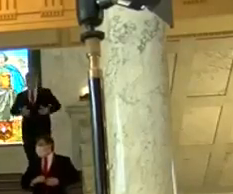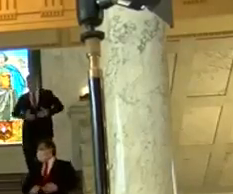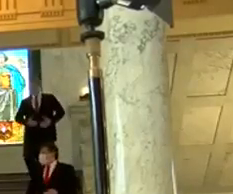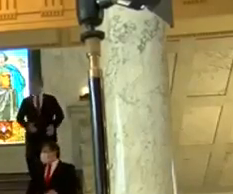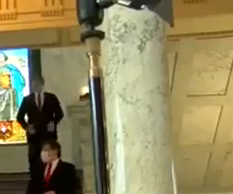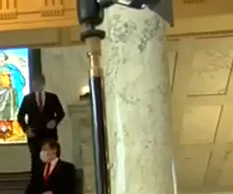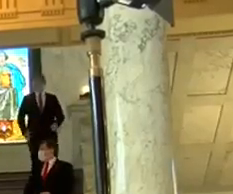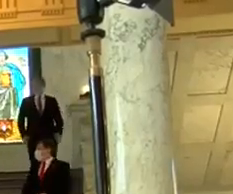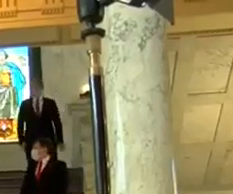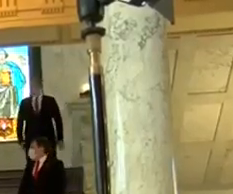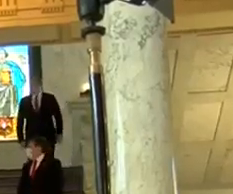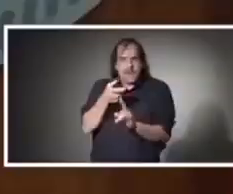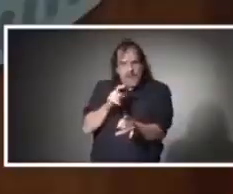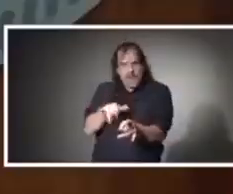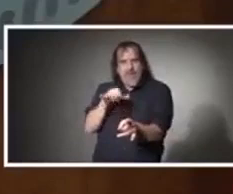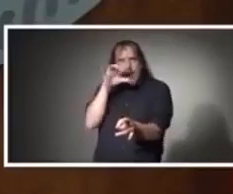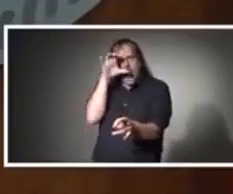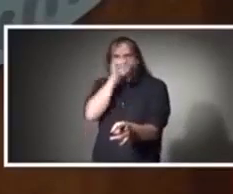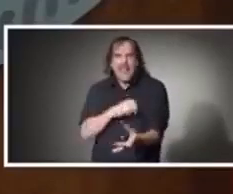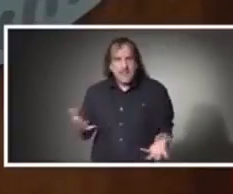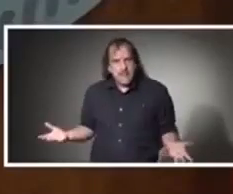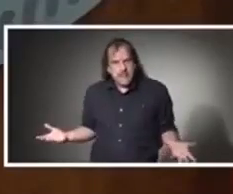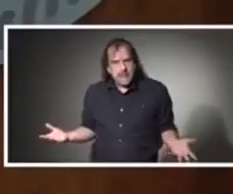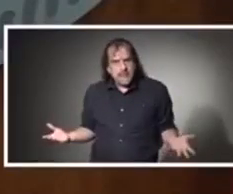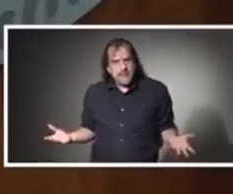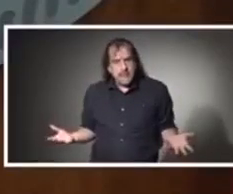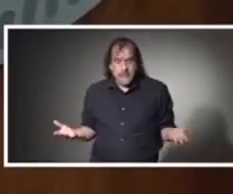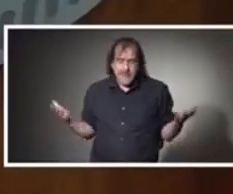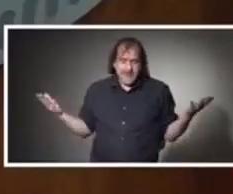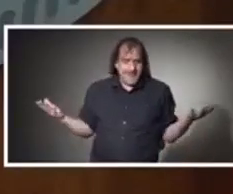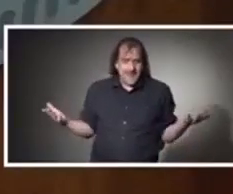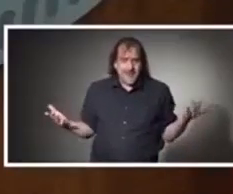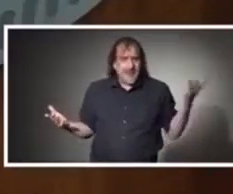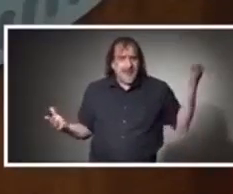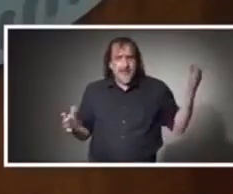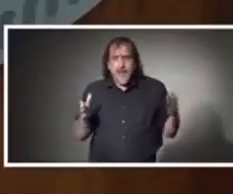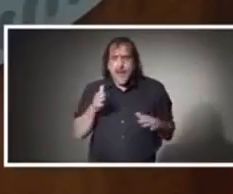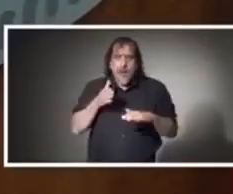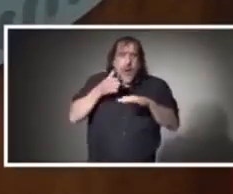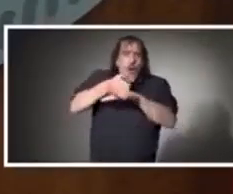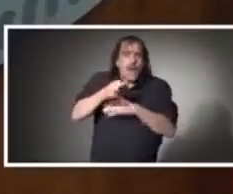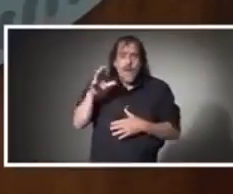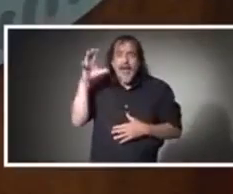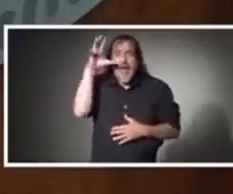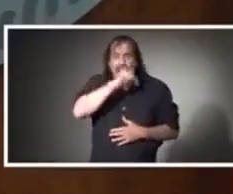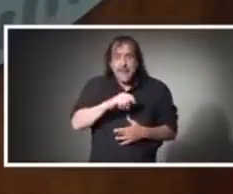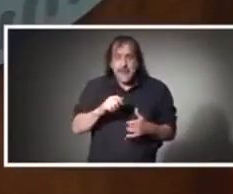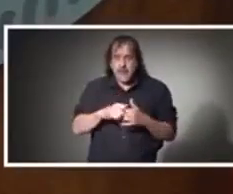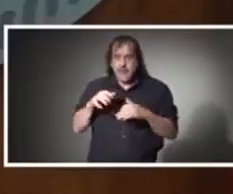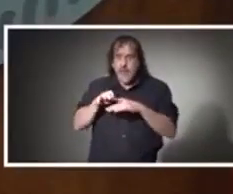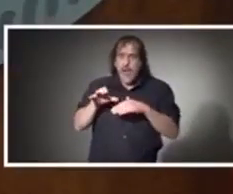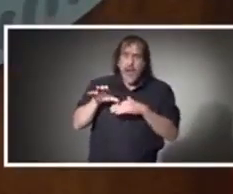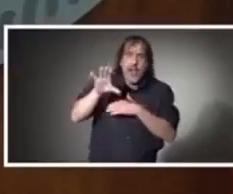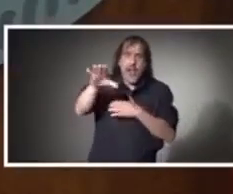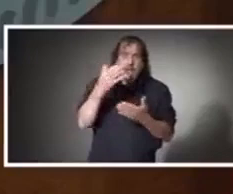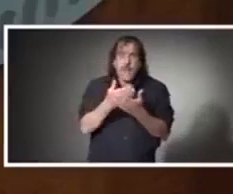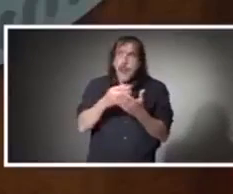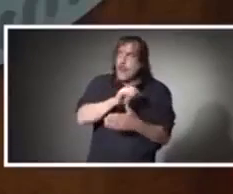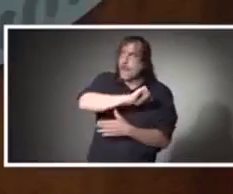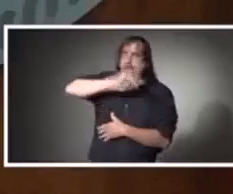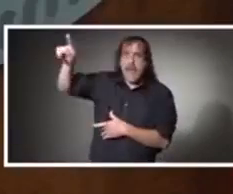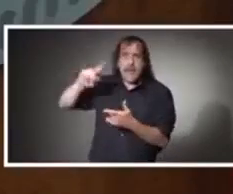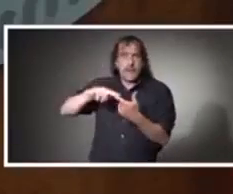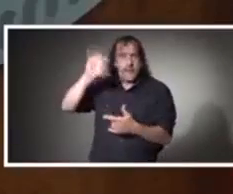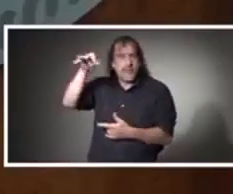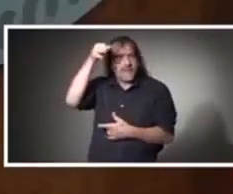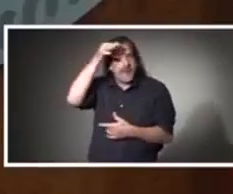keep money from those who need it. Best case scenario, they overestimate and send a whole lot of money back to the federal government when